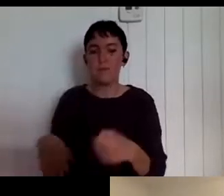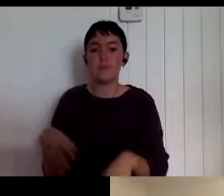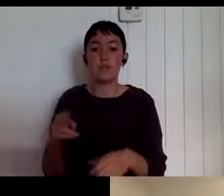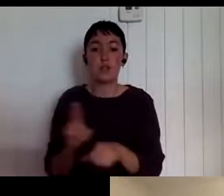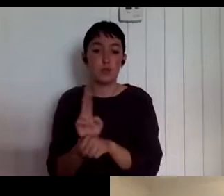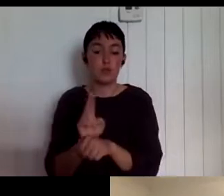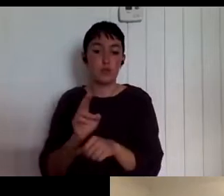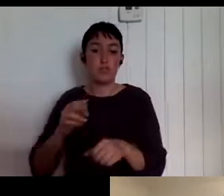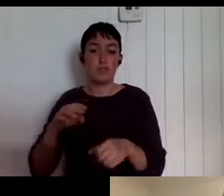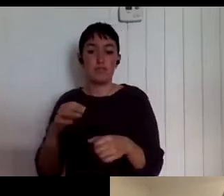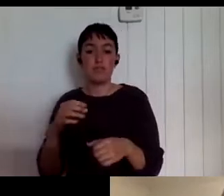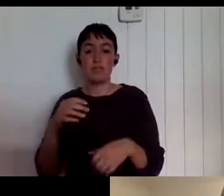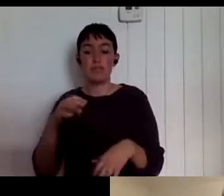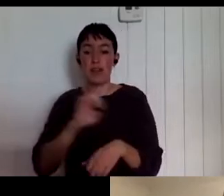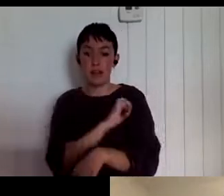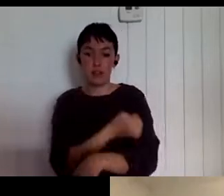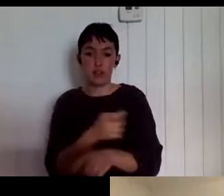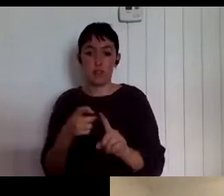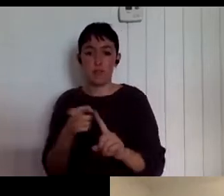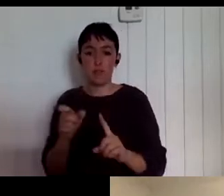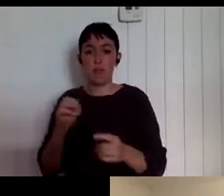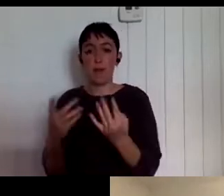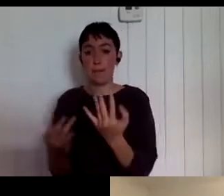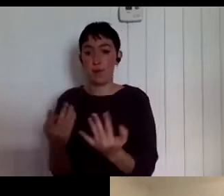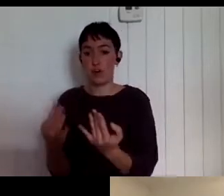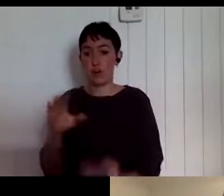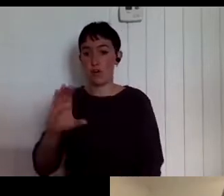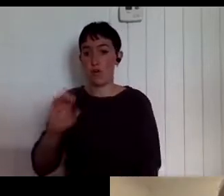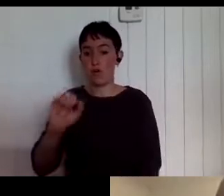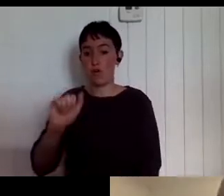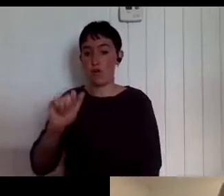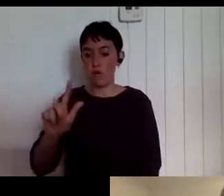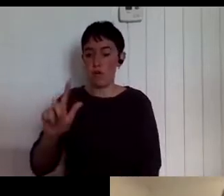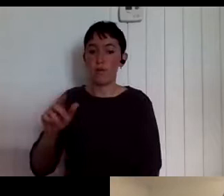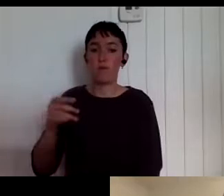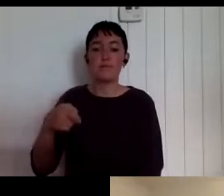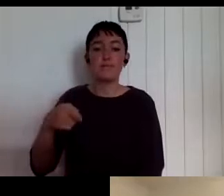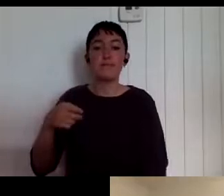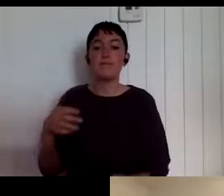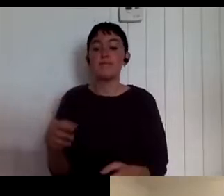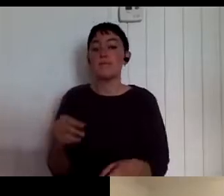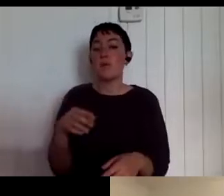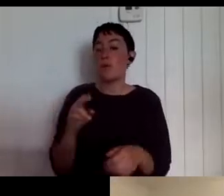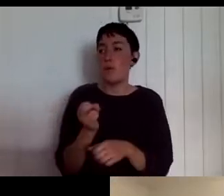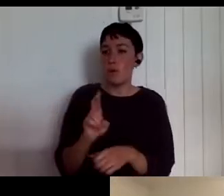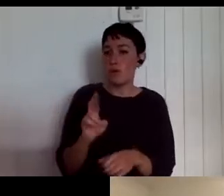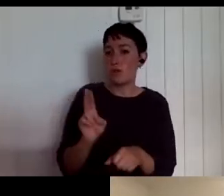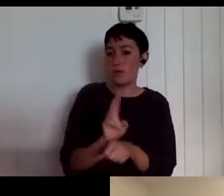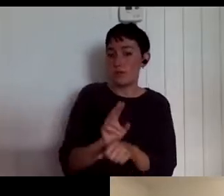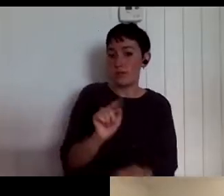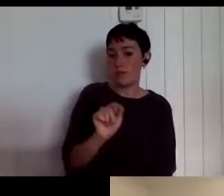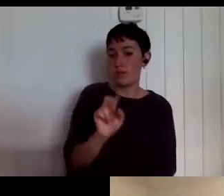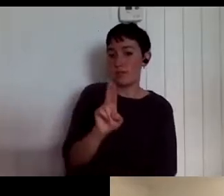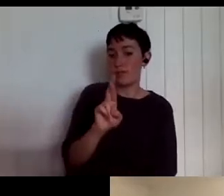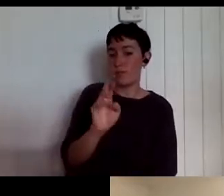run a turbine. So that turbine keeps running. You basically just keeping that energy, and you're using that, the running of the turbine, to put the